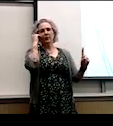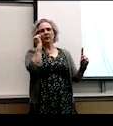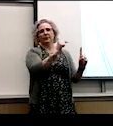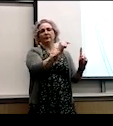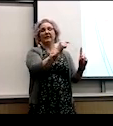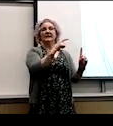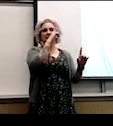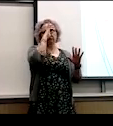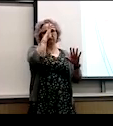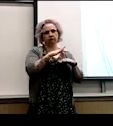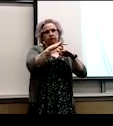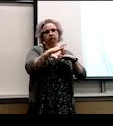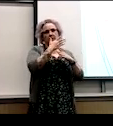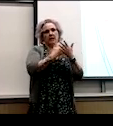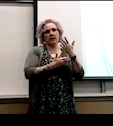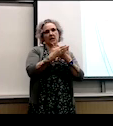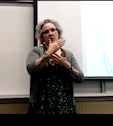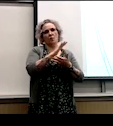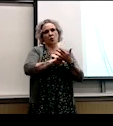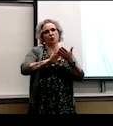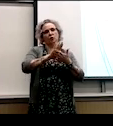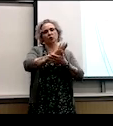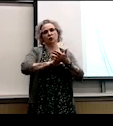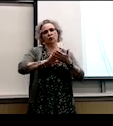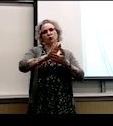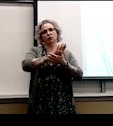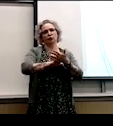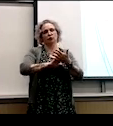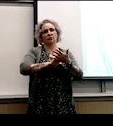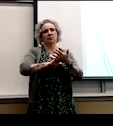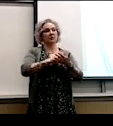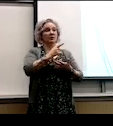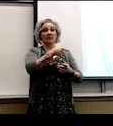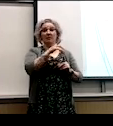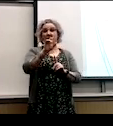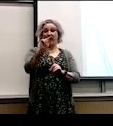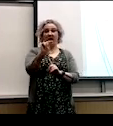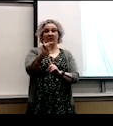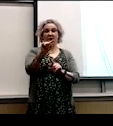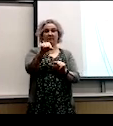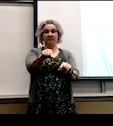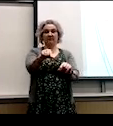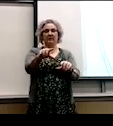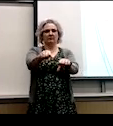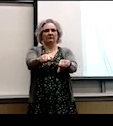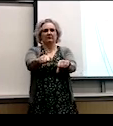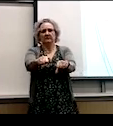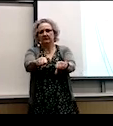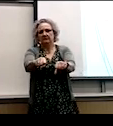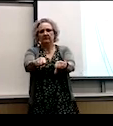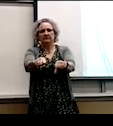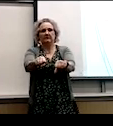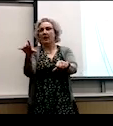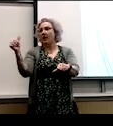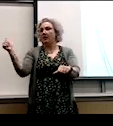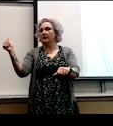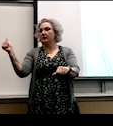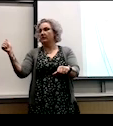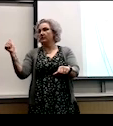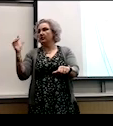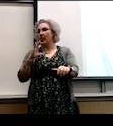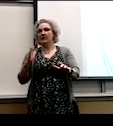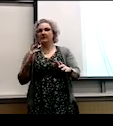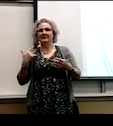bathroom, and his hands are all red. I even went to paroxetine, my